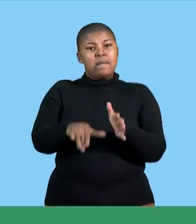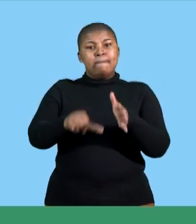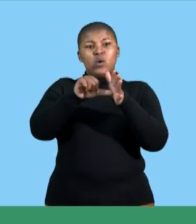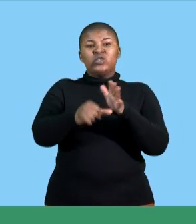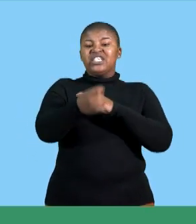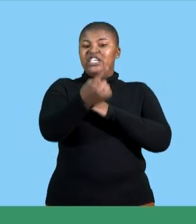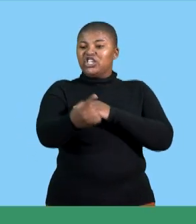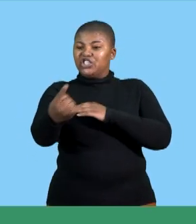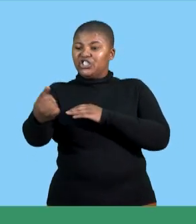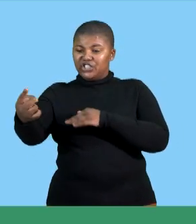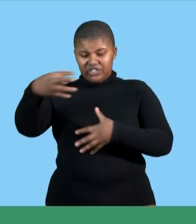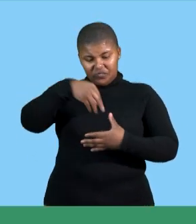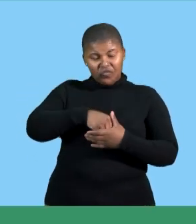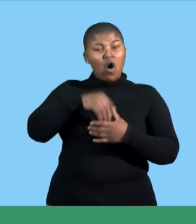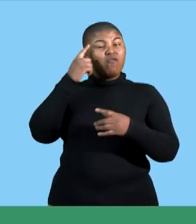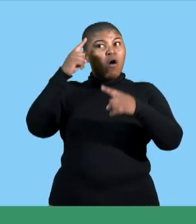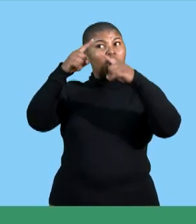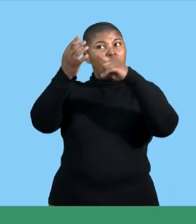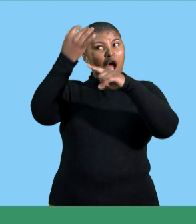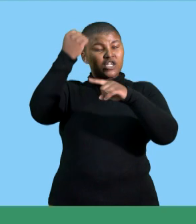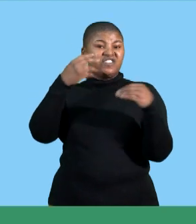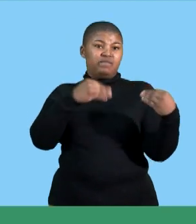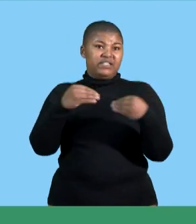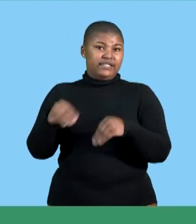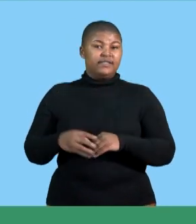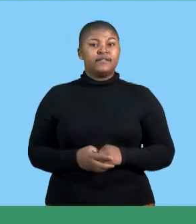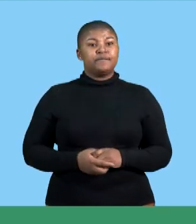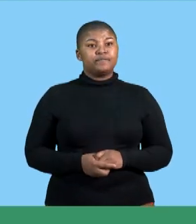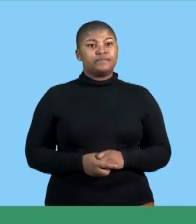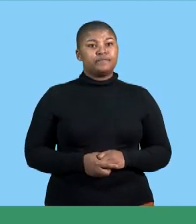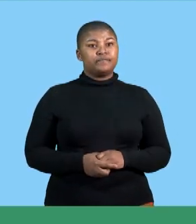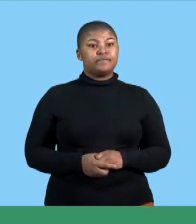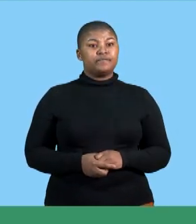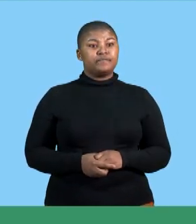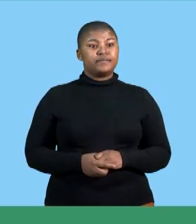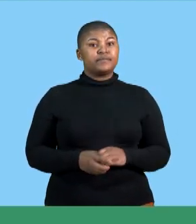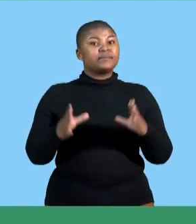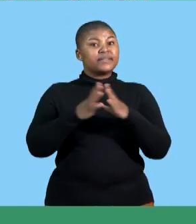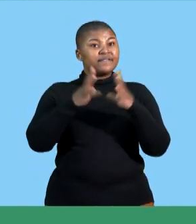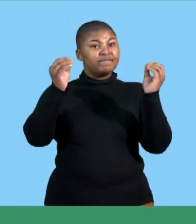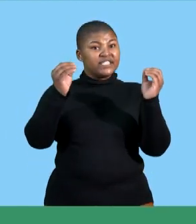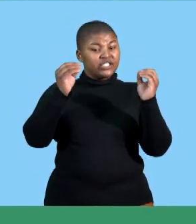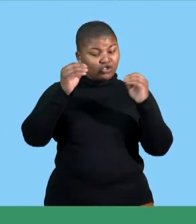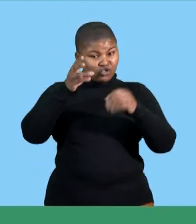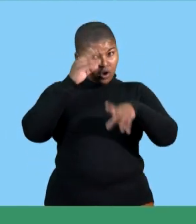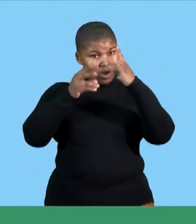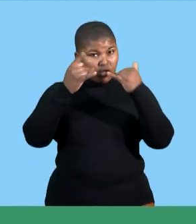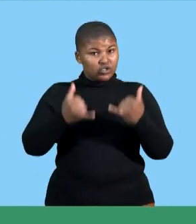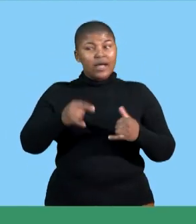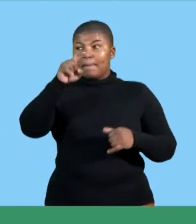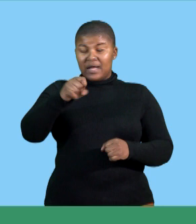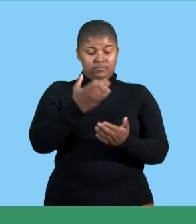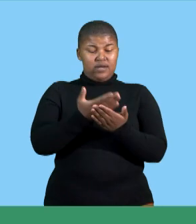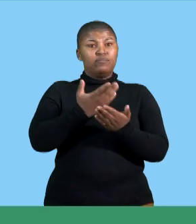each individual in achieving business objectives. You should also be able to identify